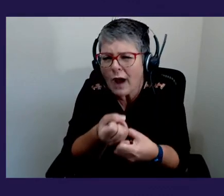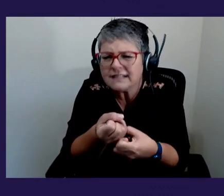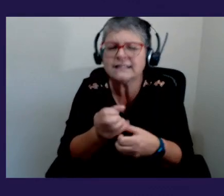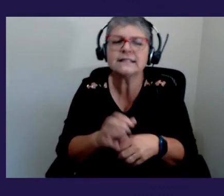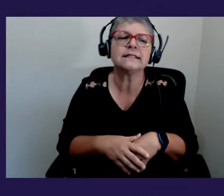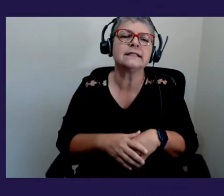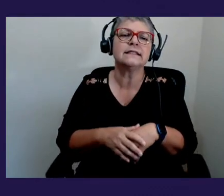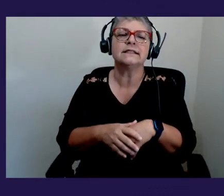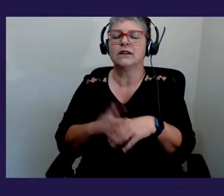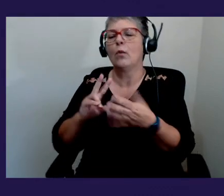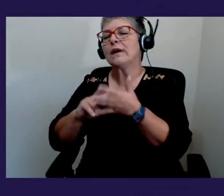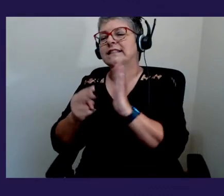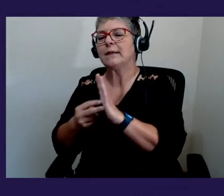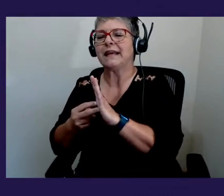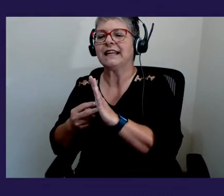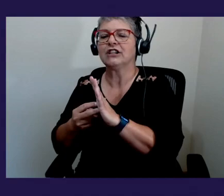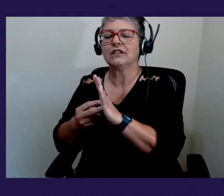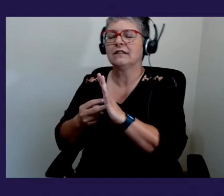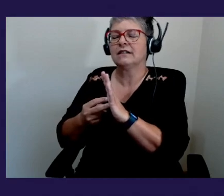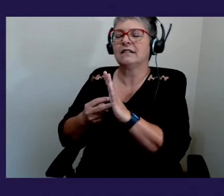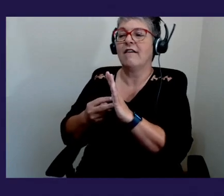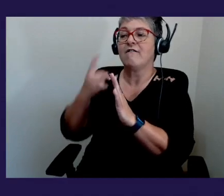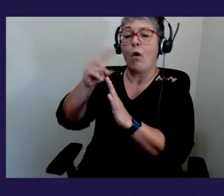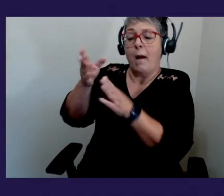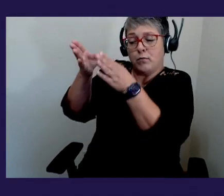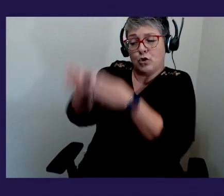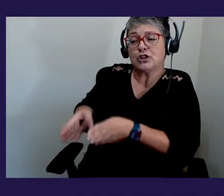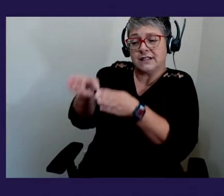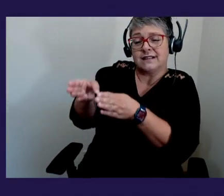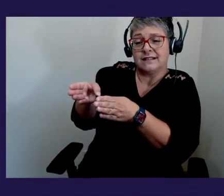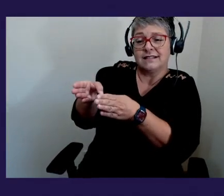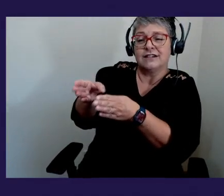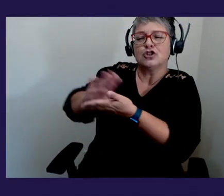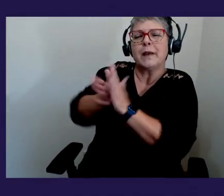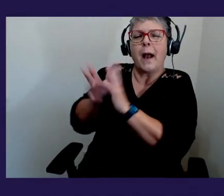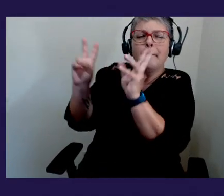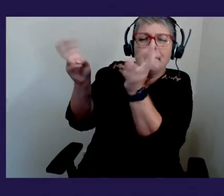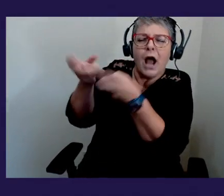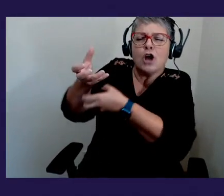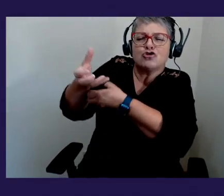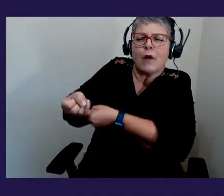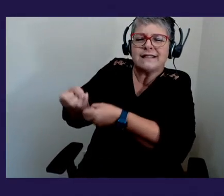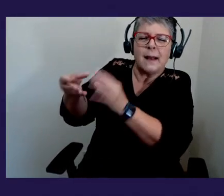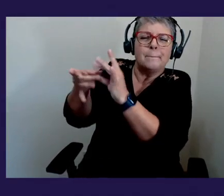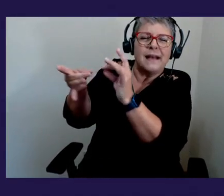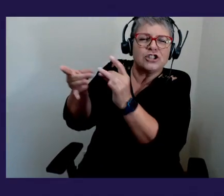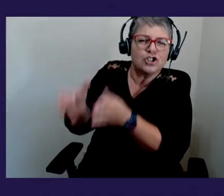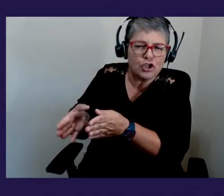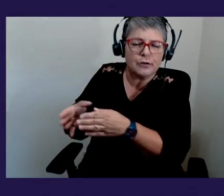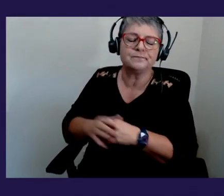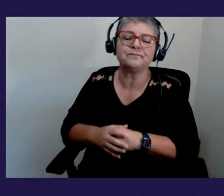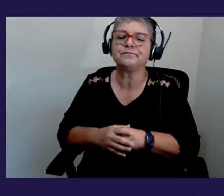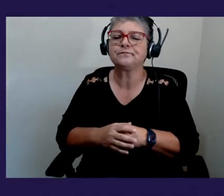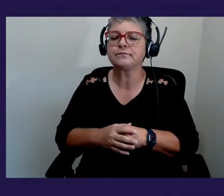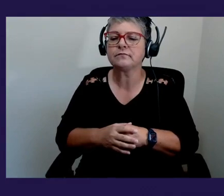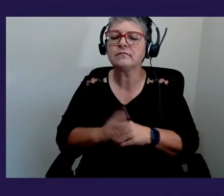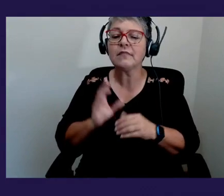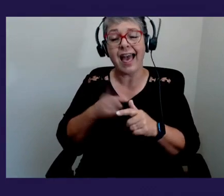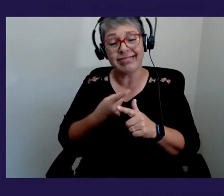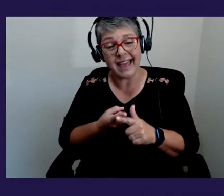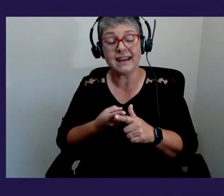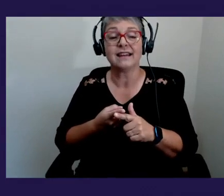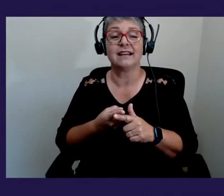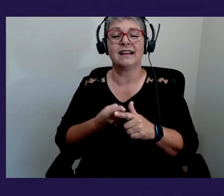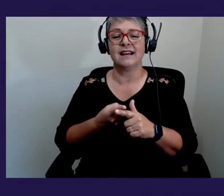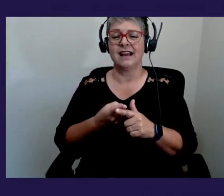mean to be a trusted messenger. We talked and assessed really what's the state of knowledge and attitudes